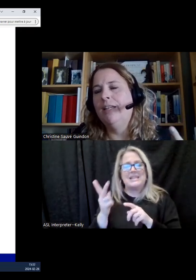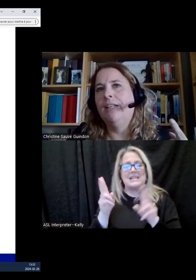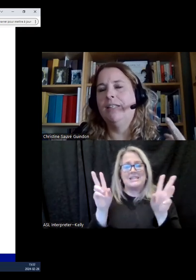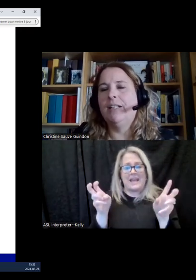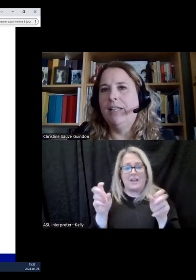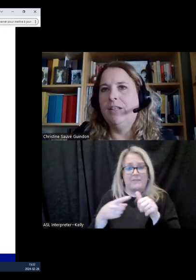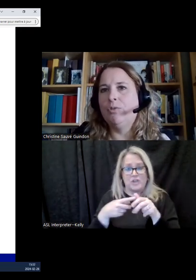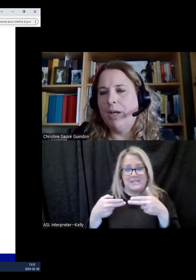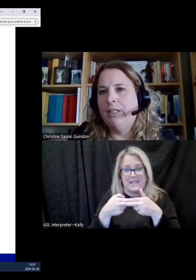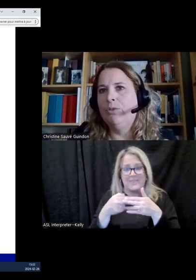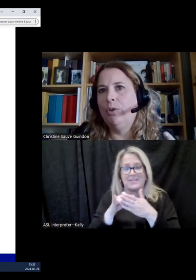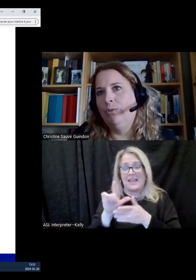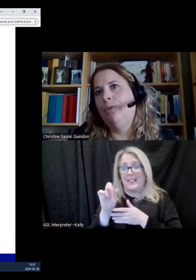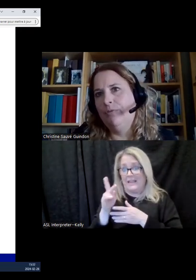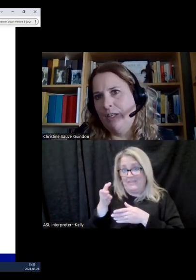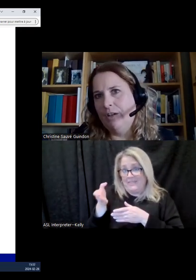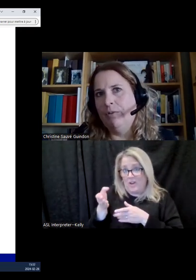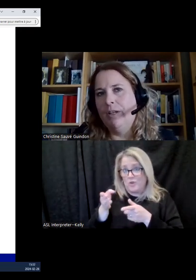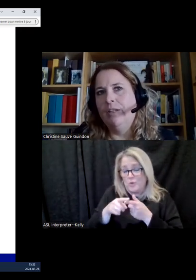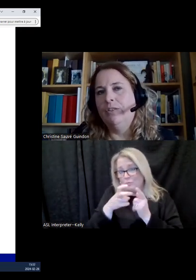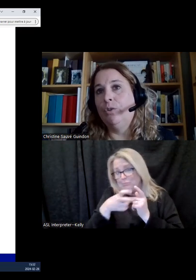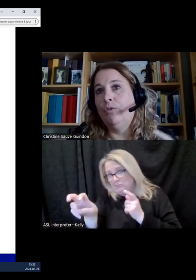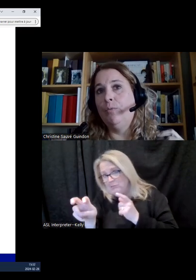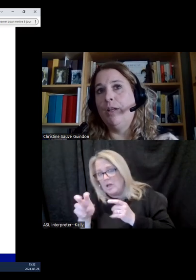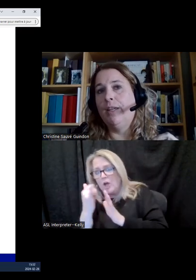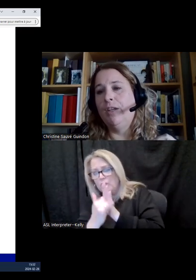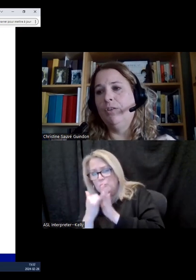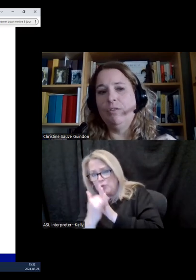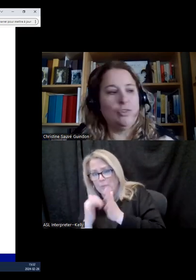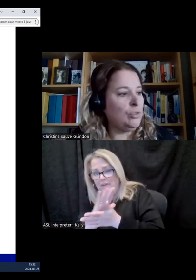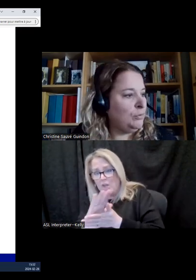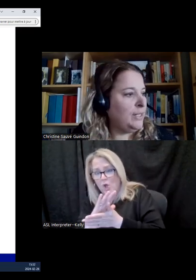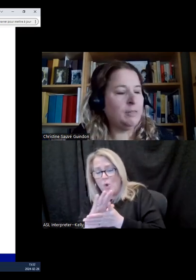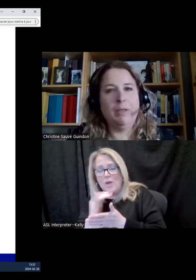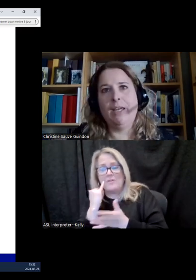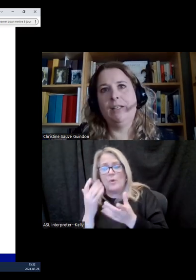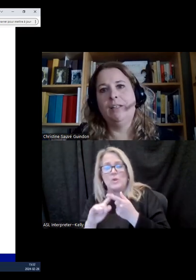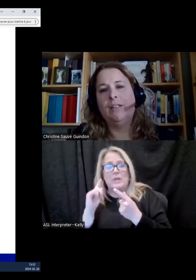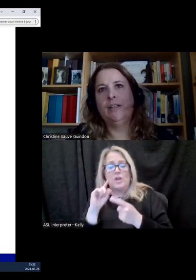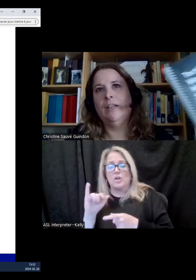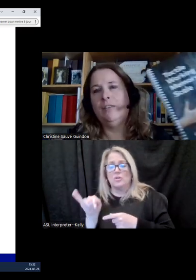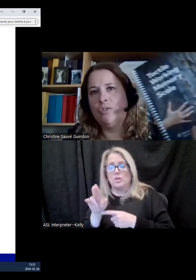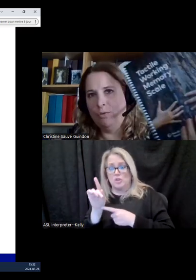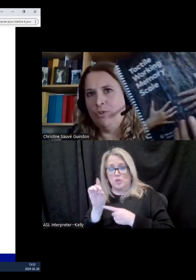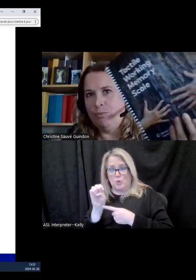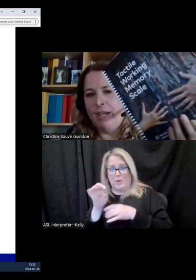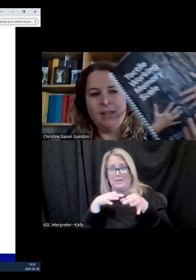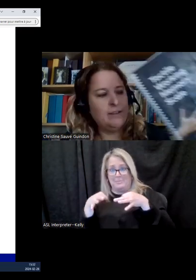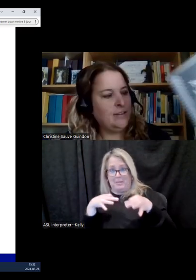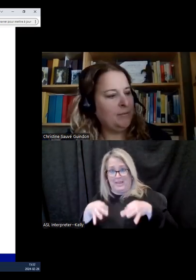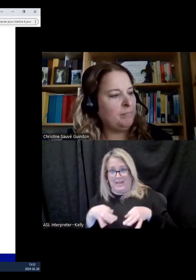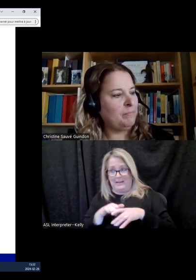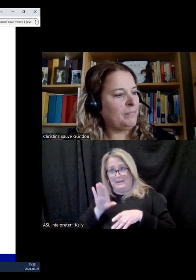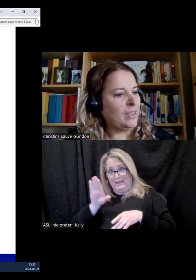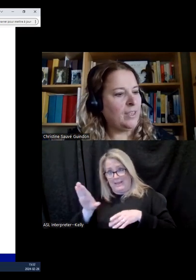slide is a link directly to a YouTube video. So if you want to hear Jude explain in Jude's way,